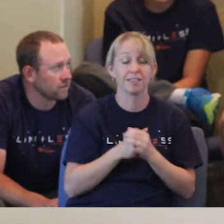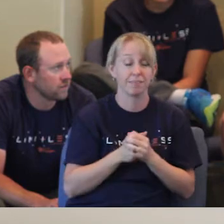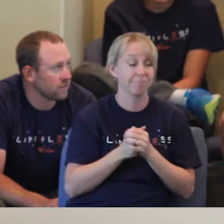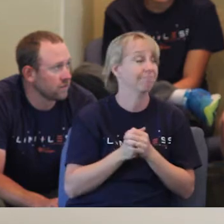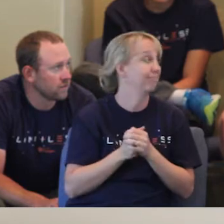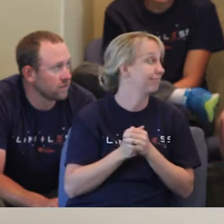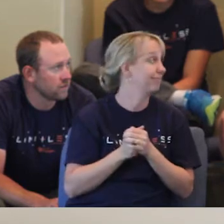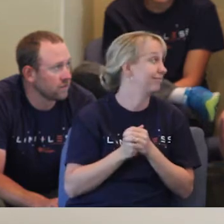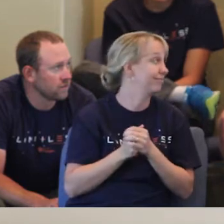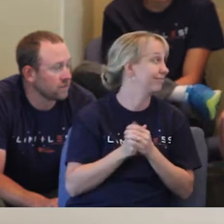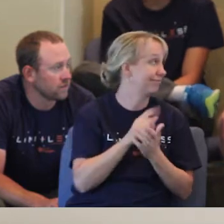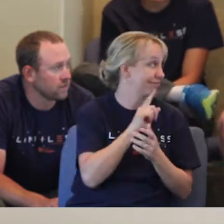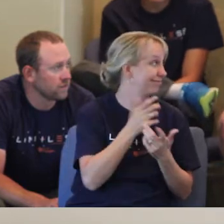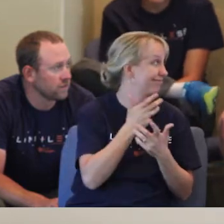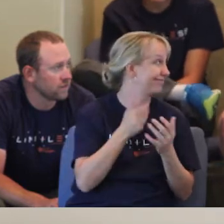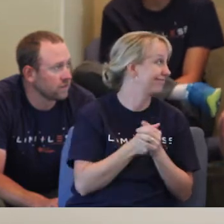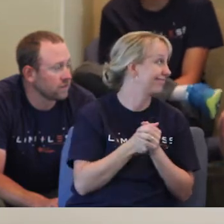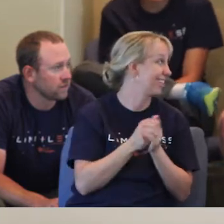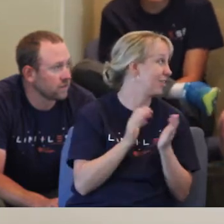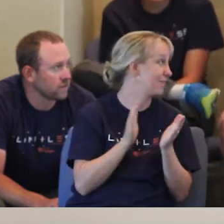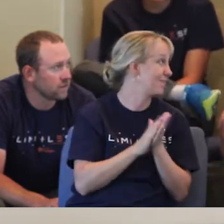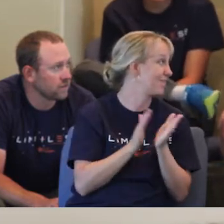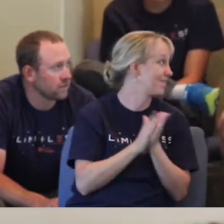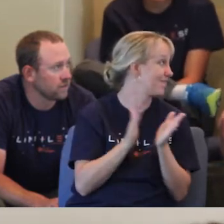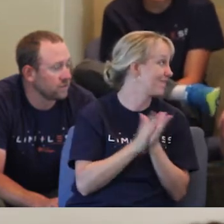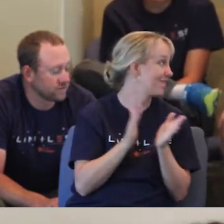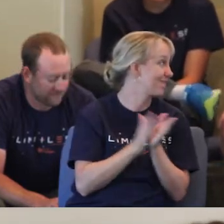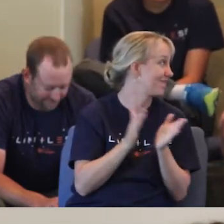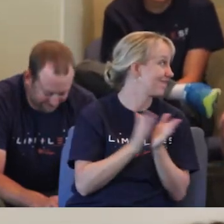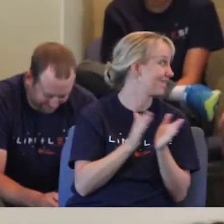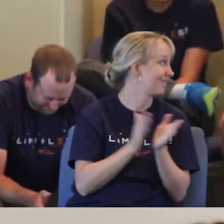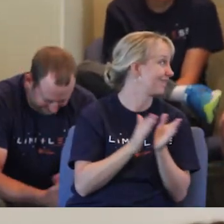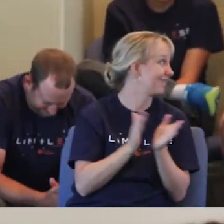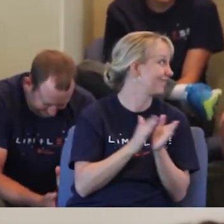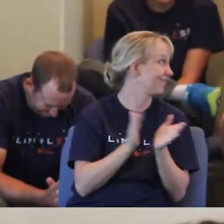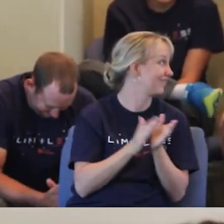really, truly amazing. Thank you.